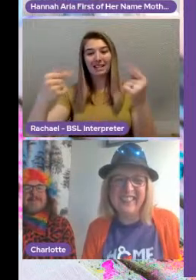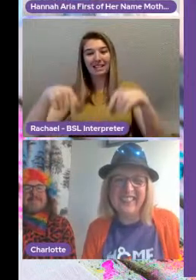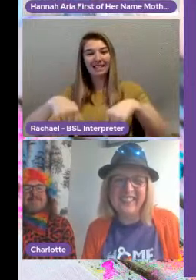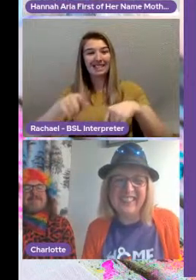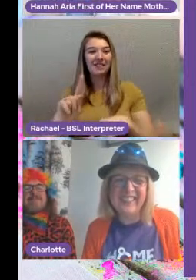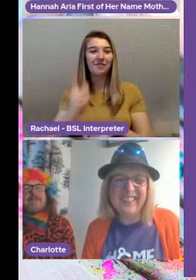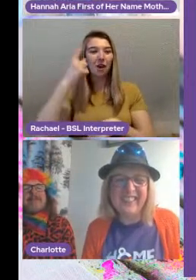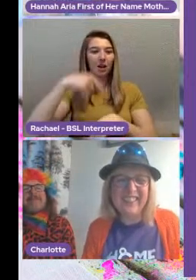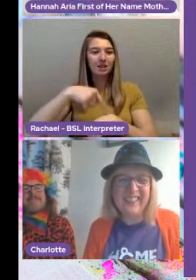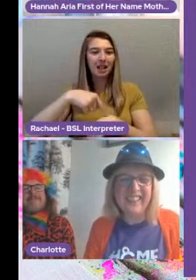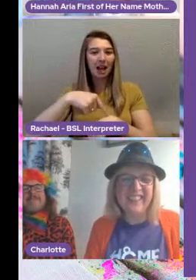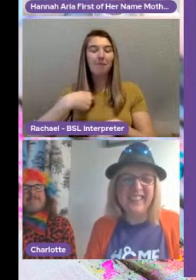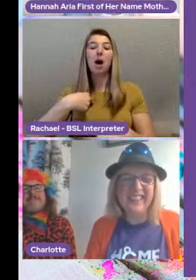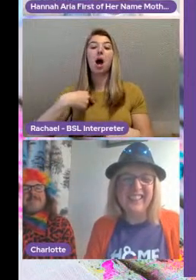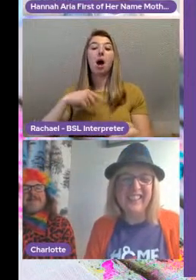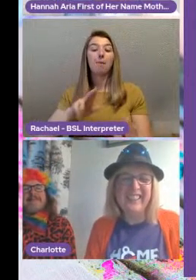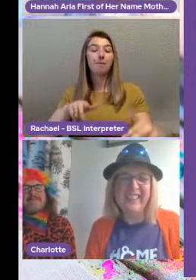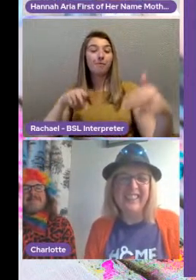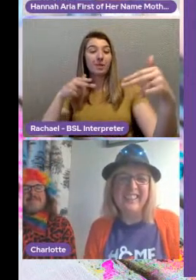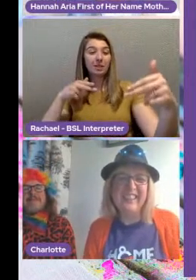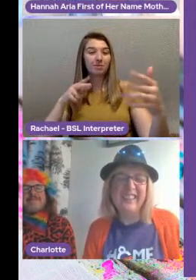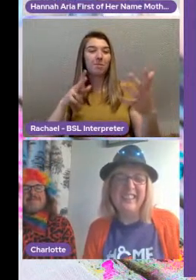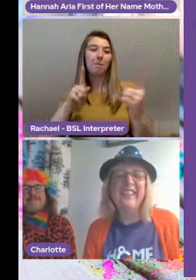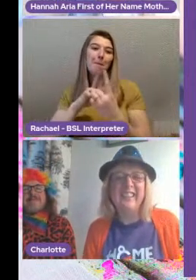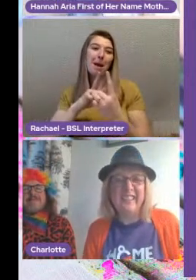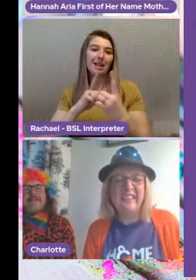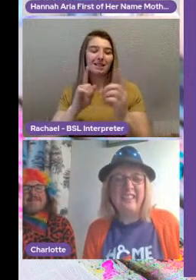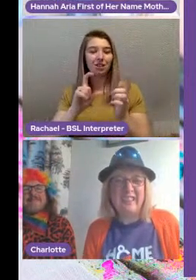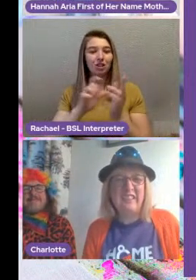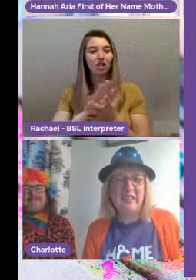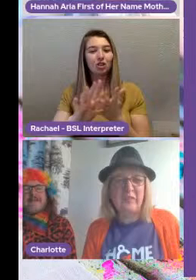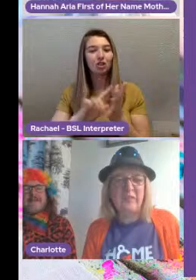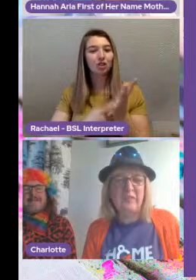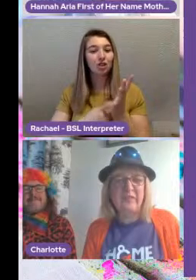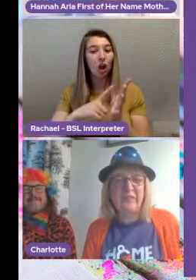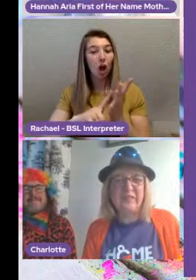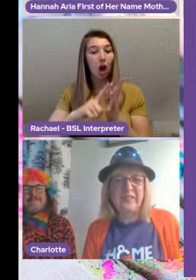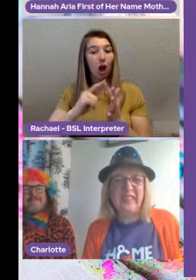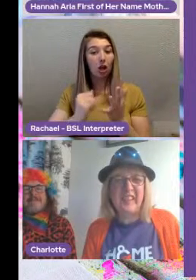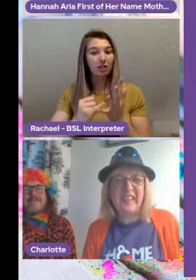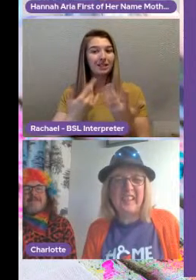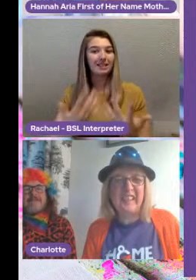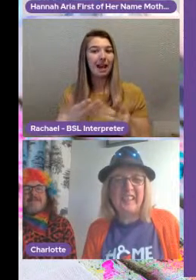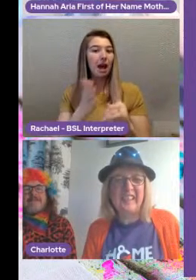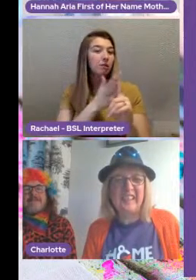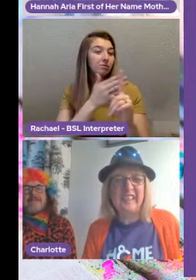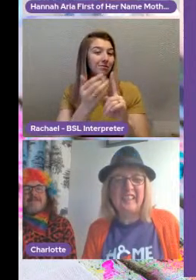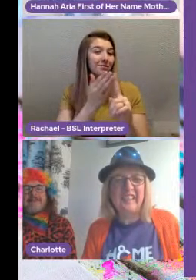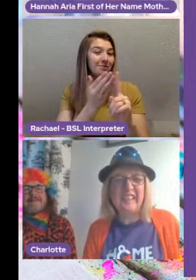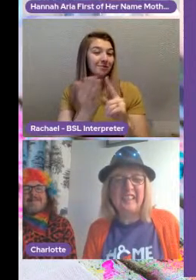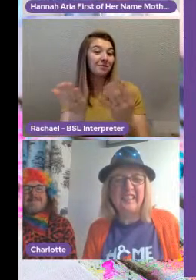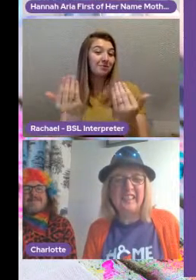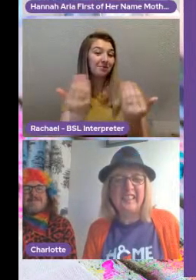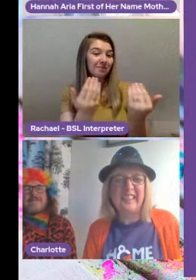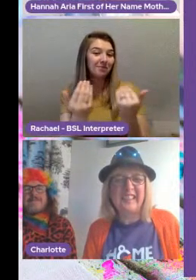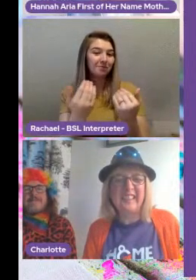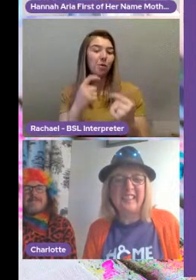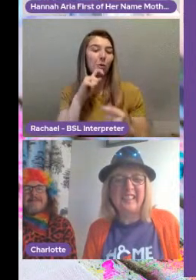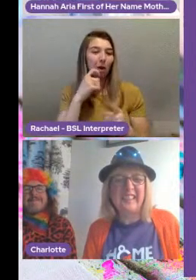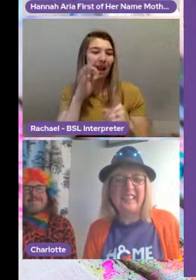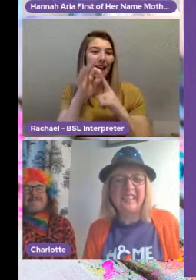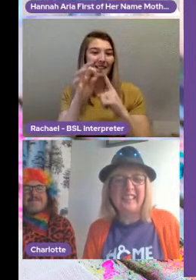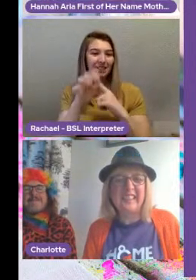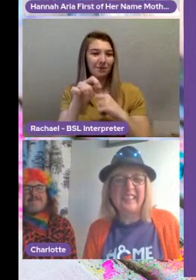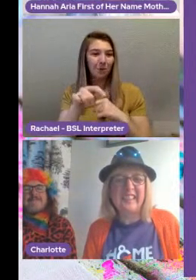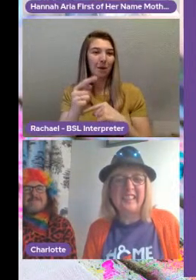I met Charles virtually at a networking meeting the other day, and I've now persuaded him that we're actually going to interview him for our